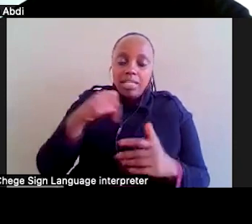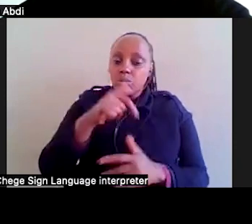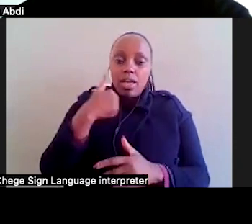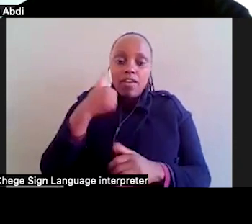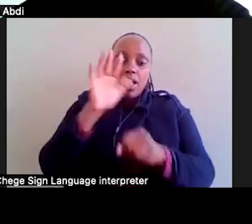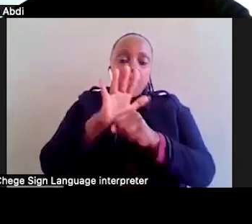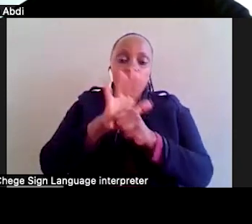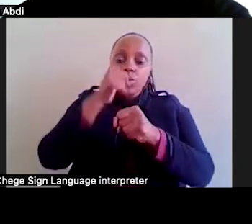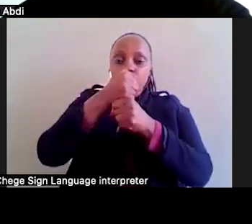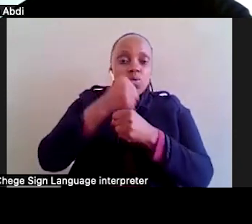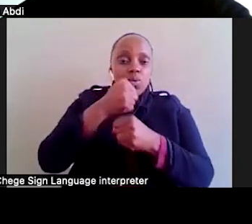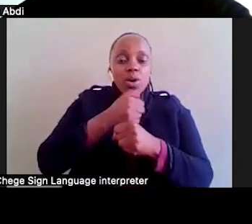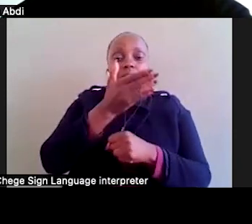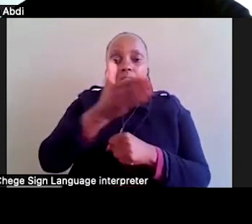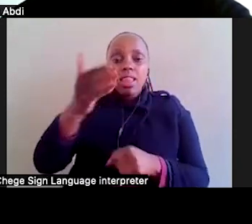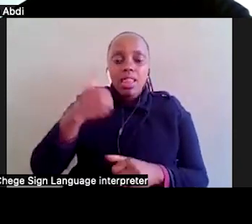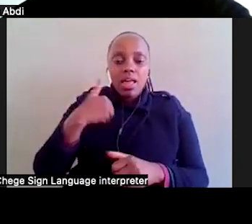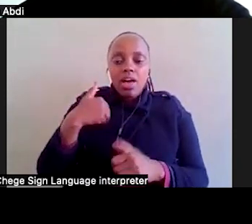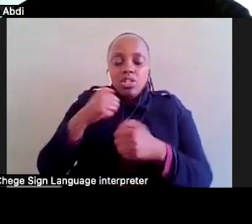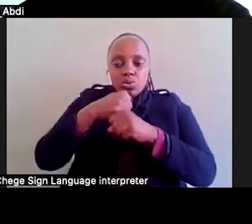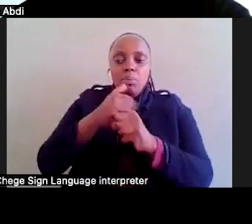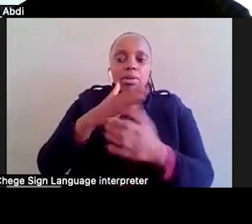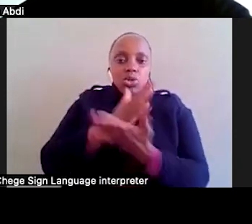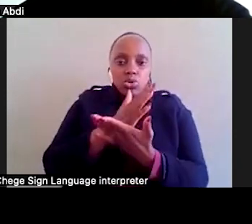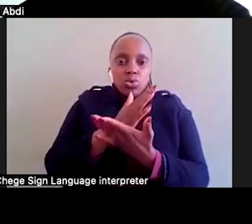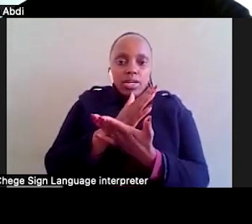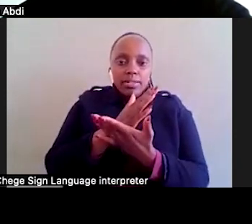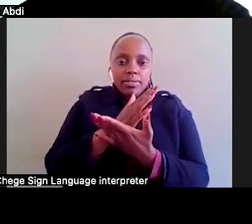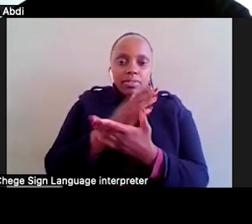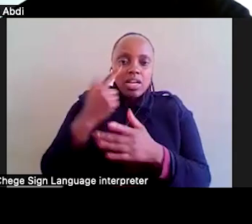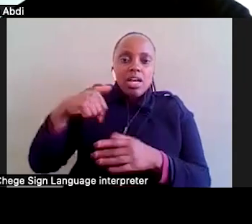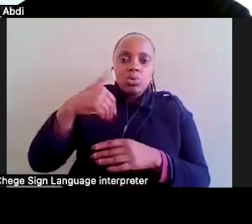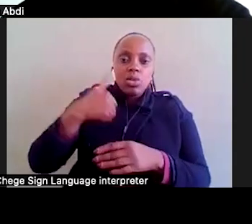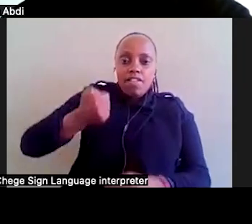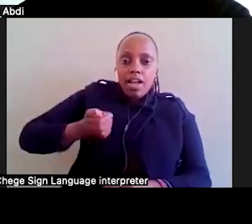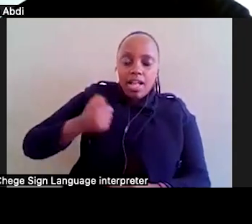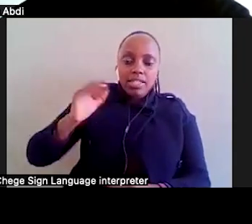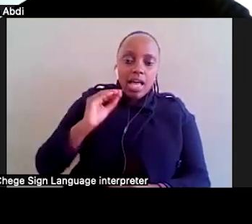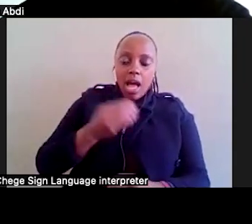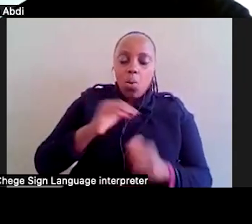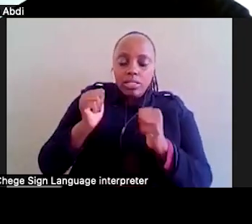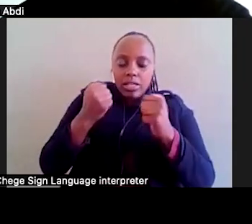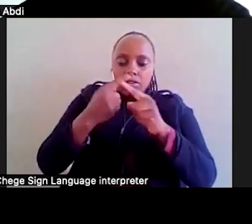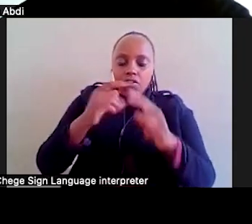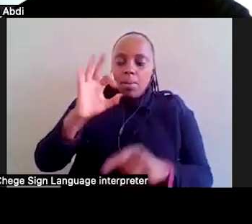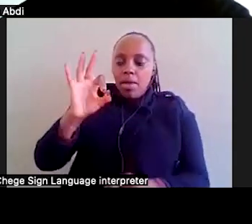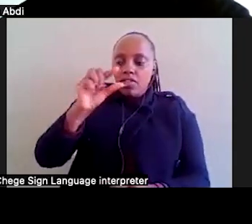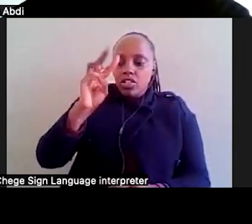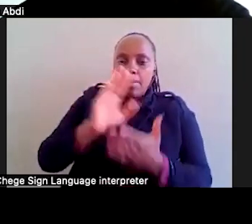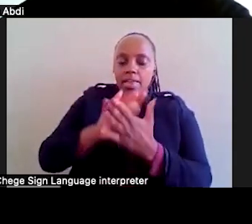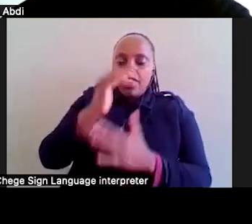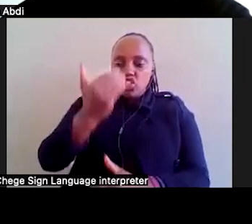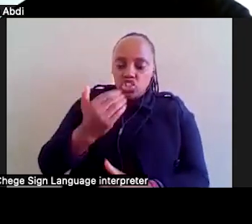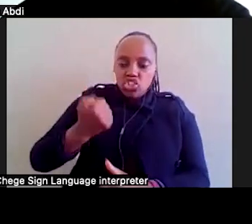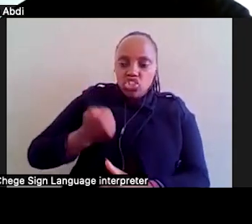lot of work to do to really make sure that we have our girls saved from FGM and child marriage and making